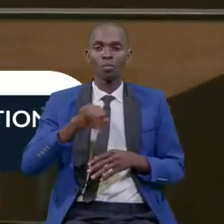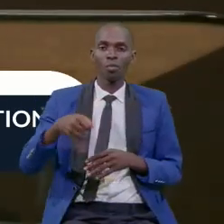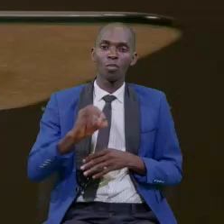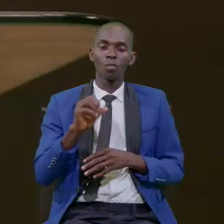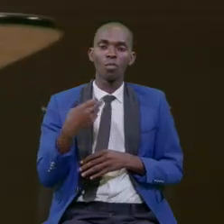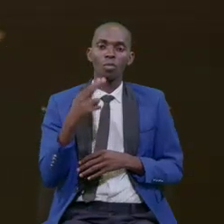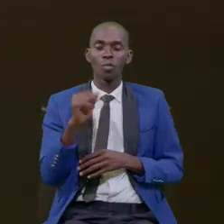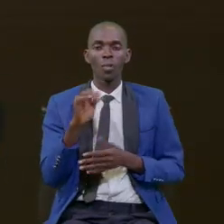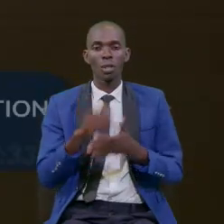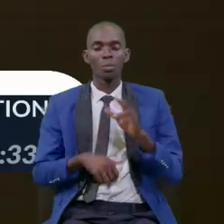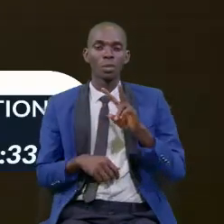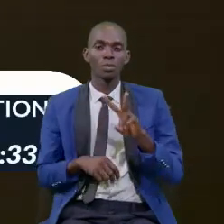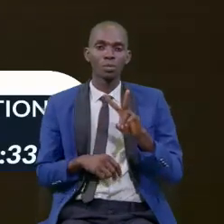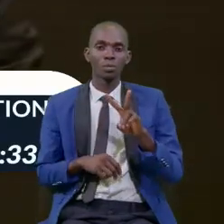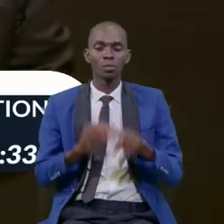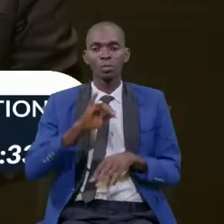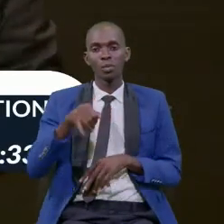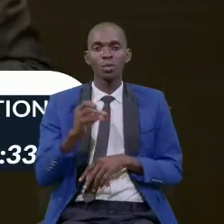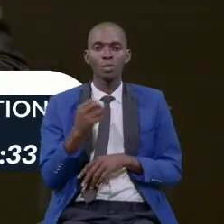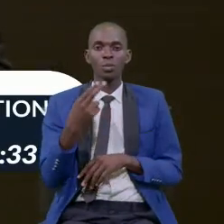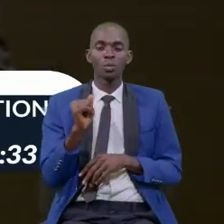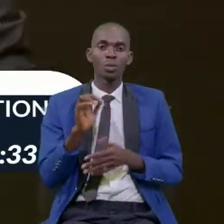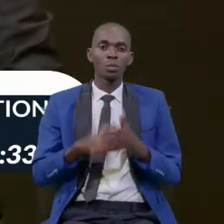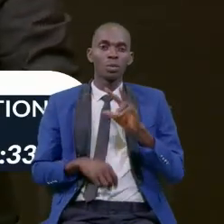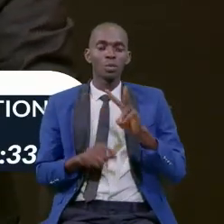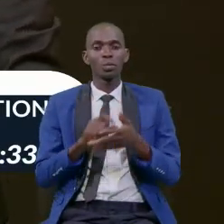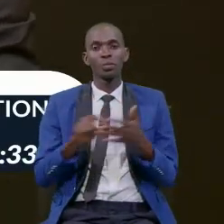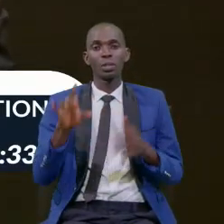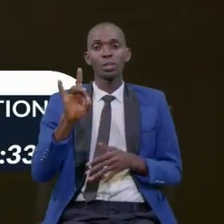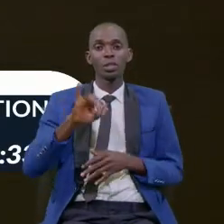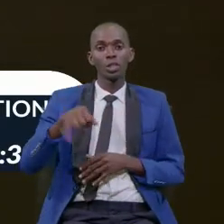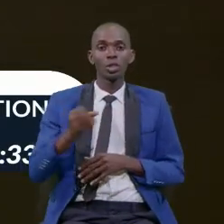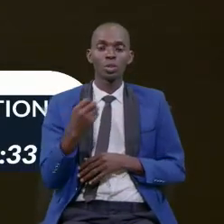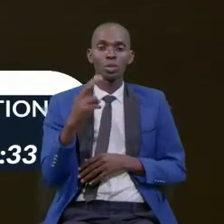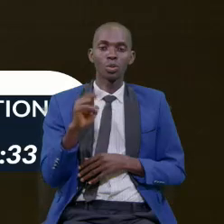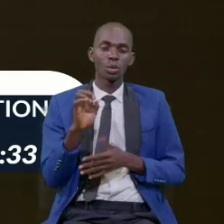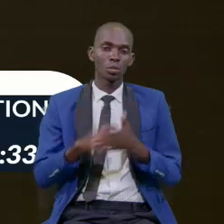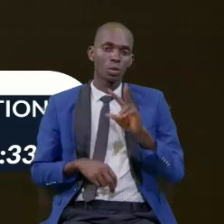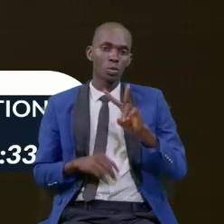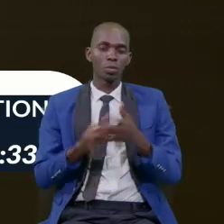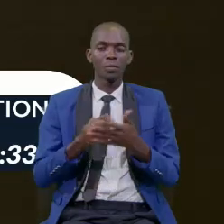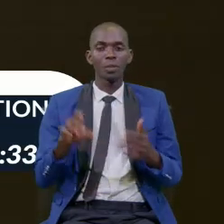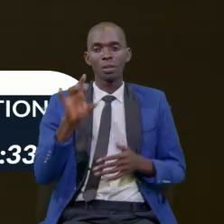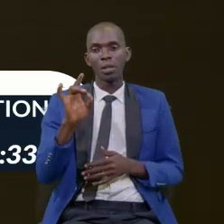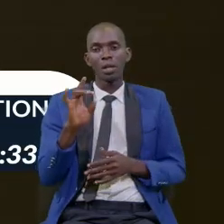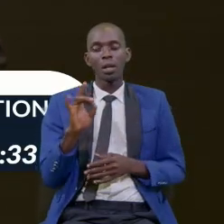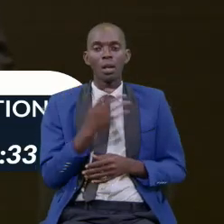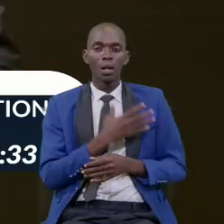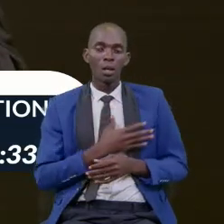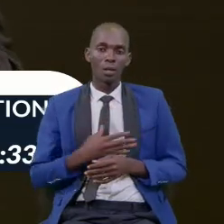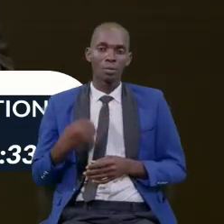chapter 2, reading from verse 8. Joshua chapter 2, verse 8. And